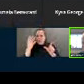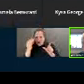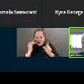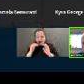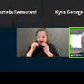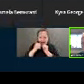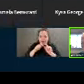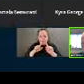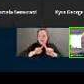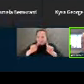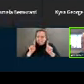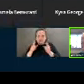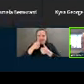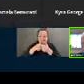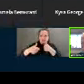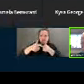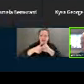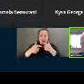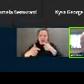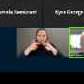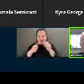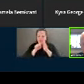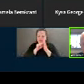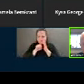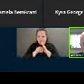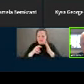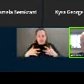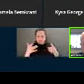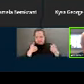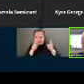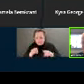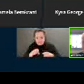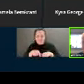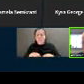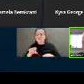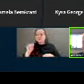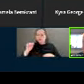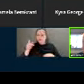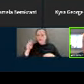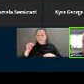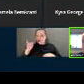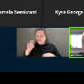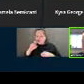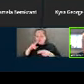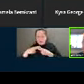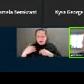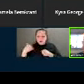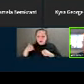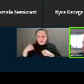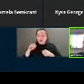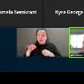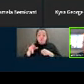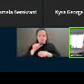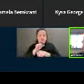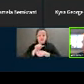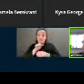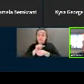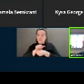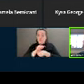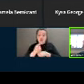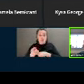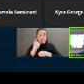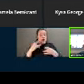And to paraphrase one of the earlier speakers, I think Stephanie Villegas said, if you've worked one, you've worked